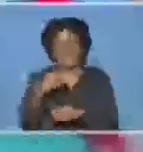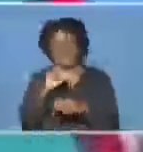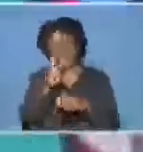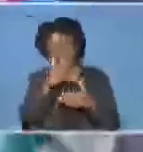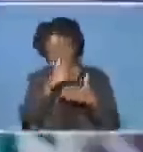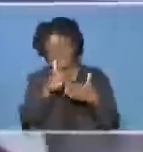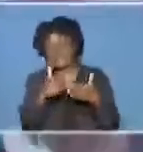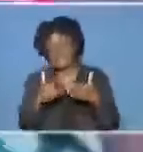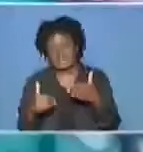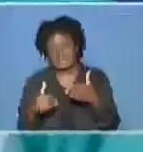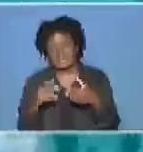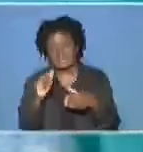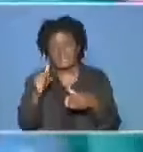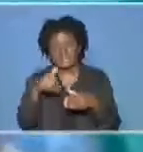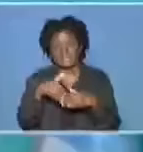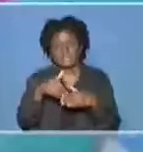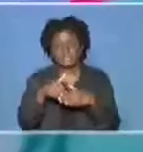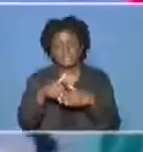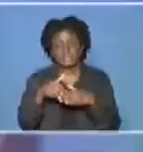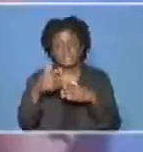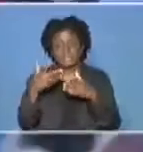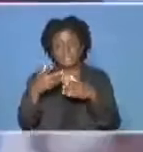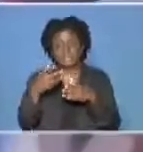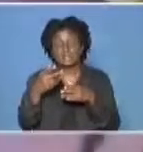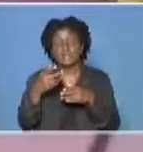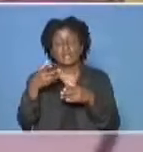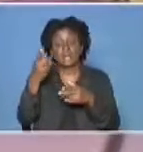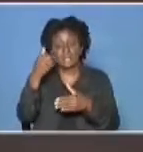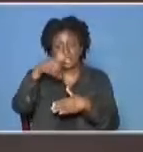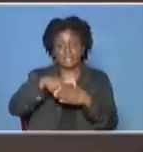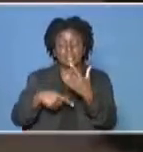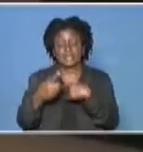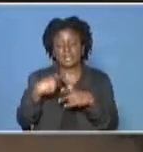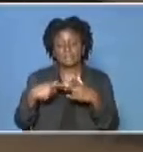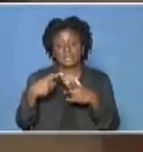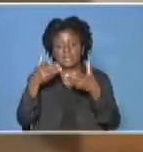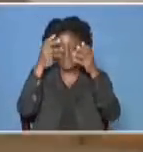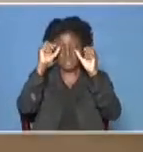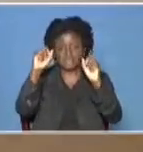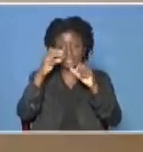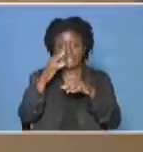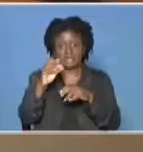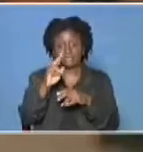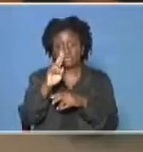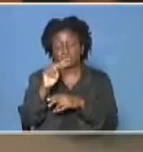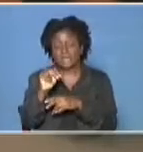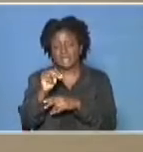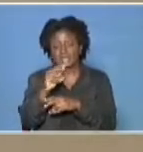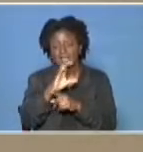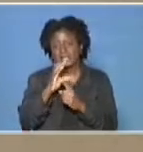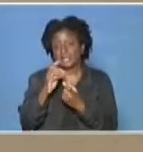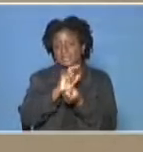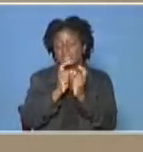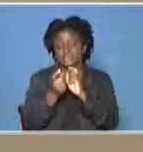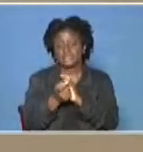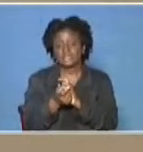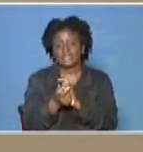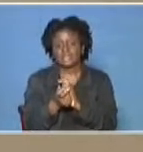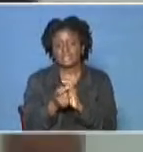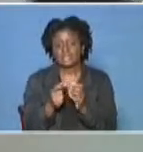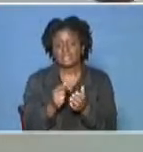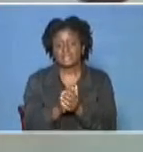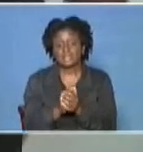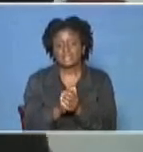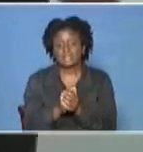Guterres, and President-designate of the United Nations Climate Change Conference, His Excellency Dr. Sultan